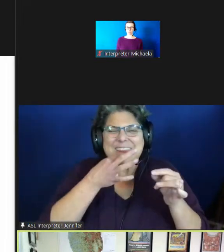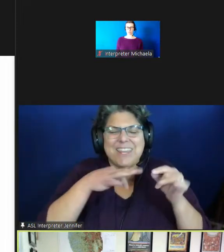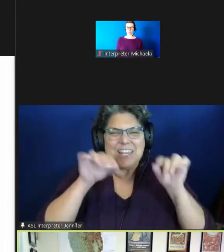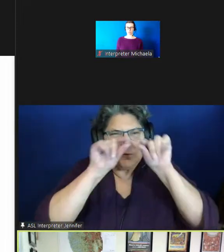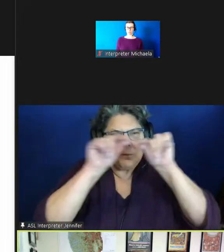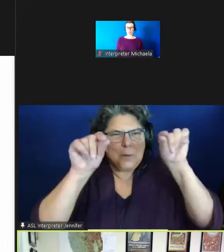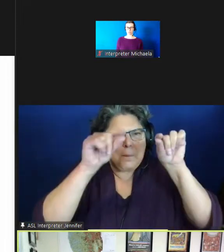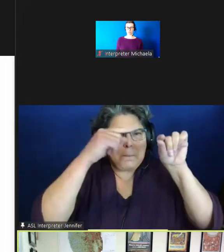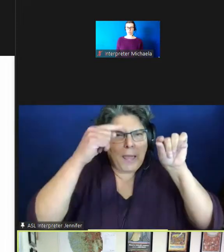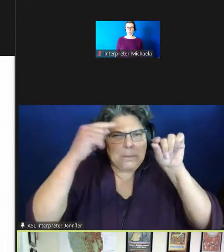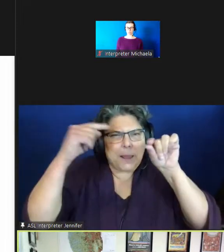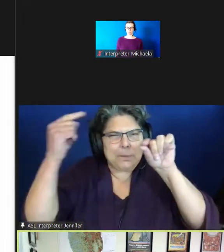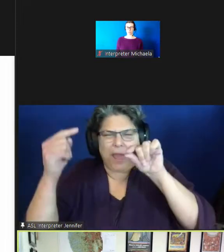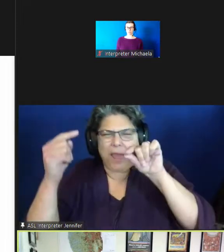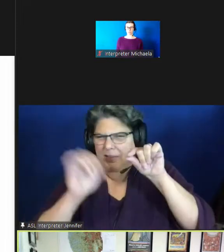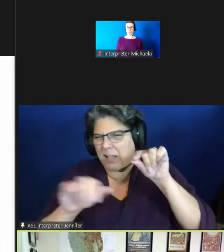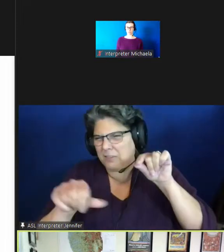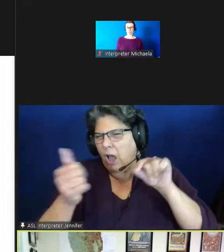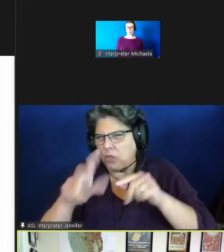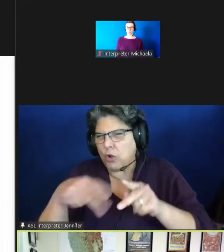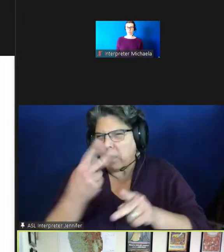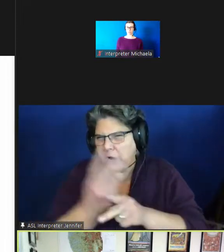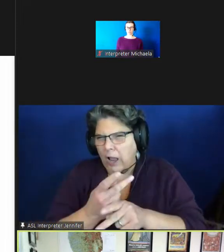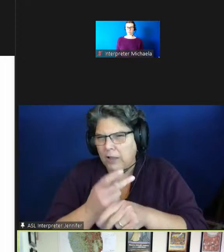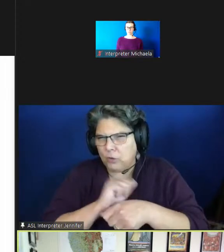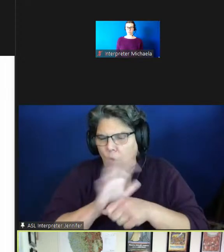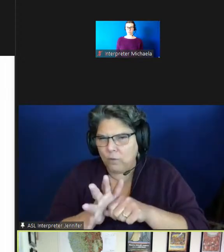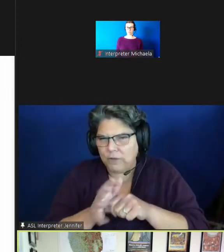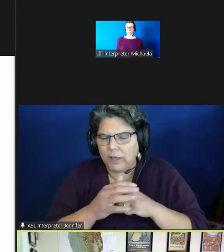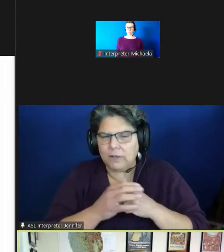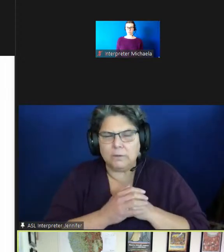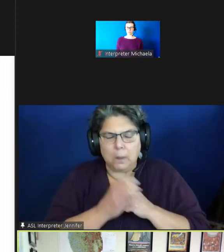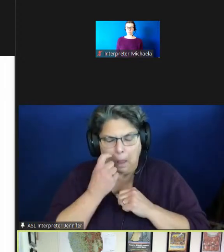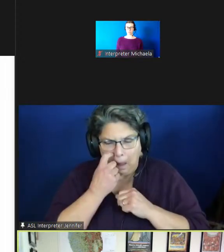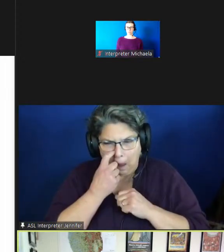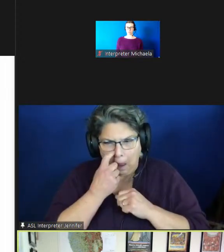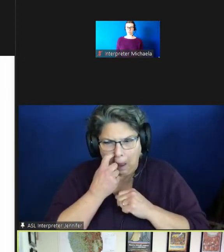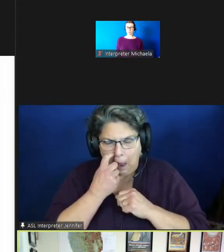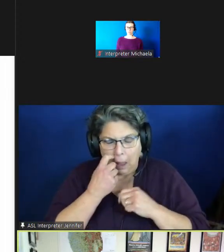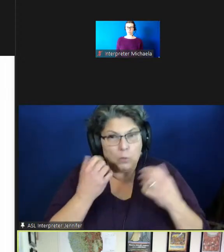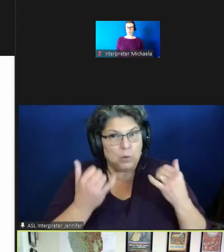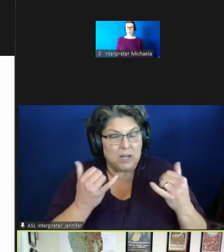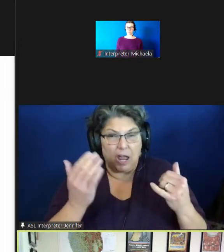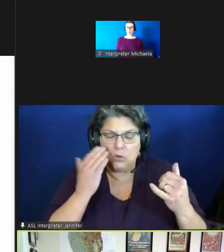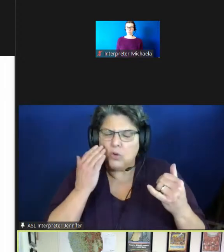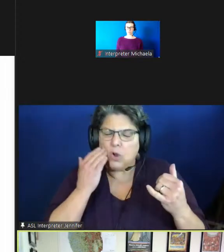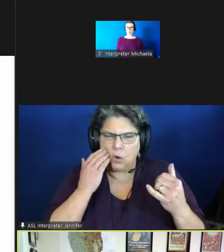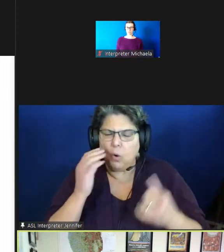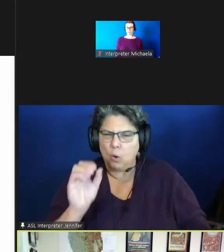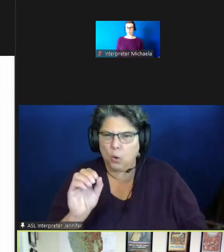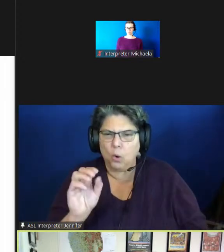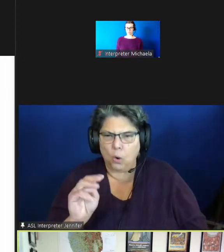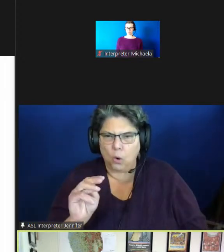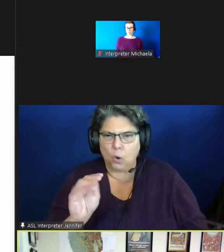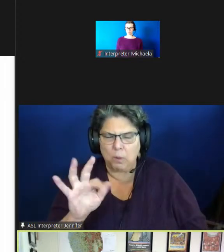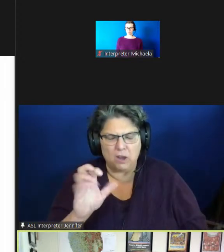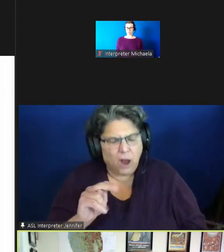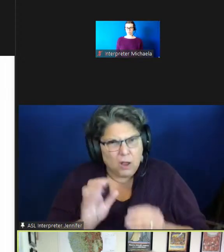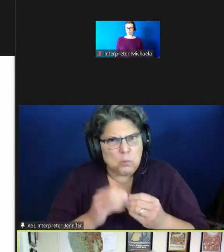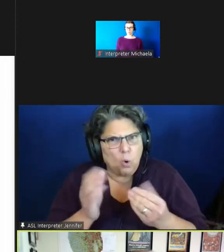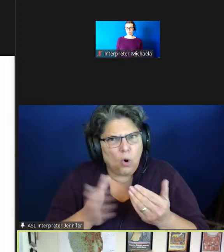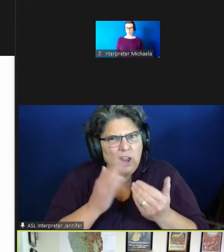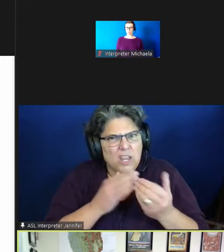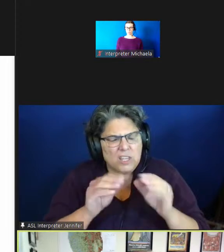We know with very high degree of confidence now that Omicron transmits much faster,